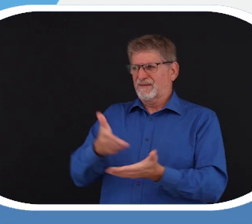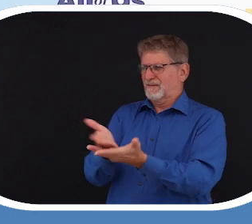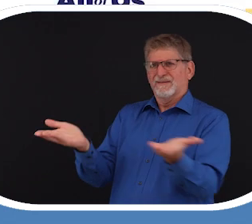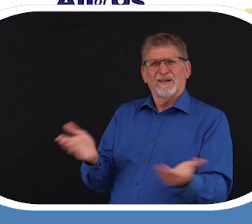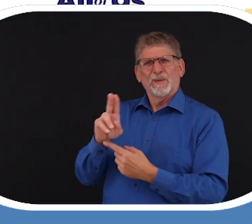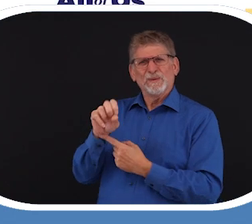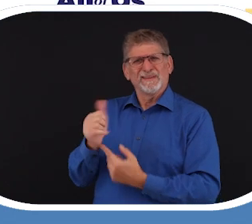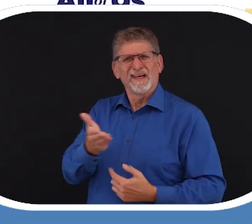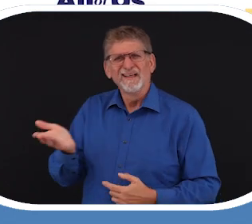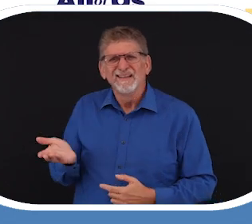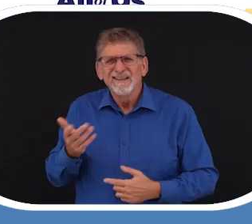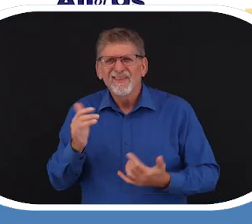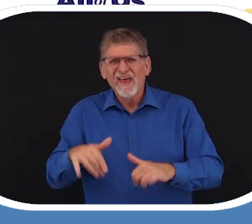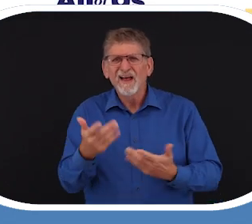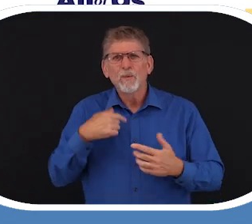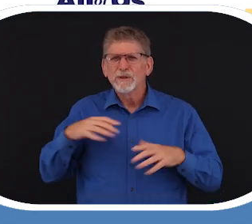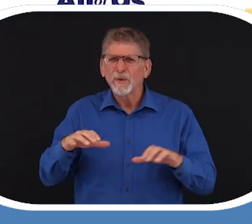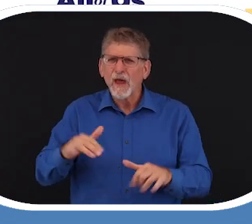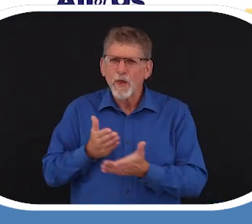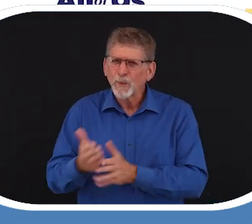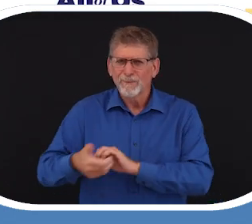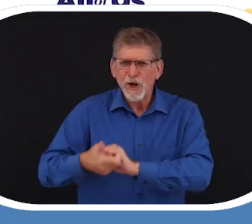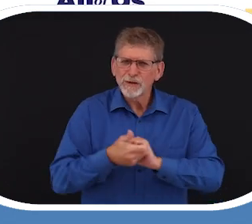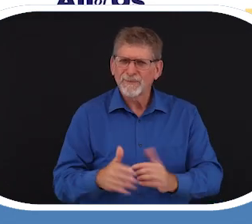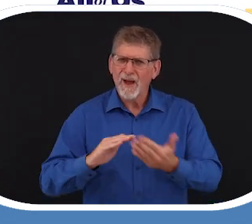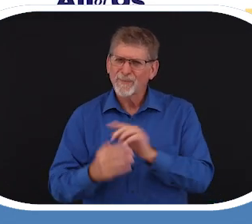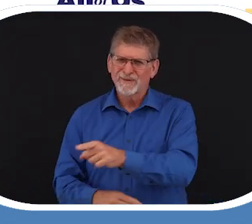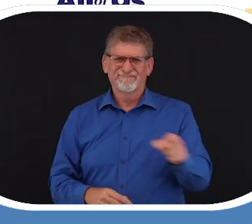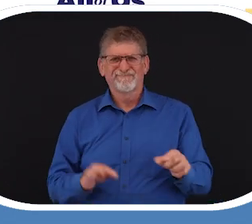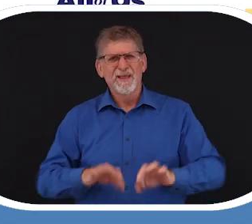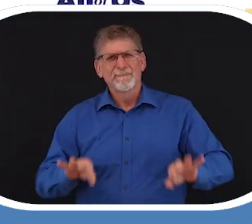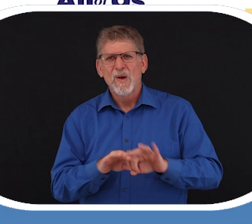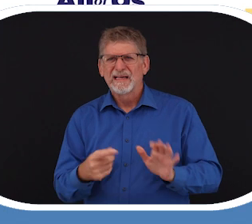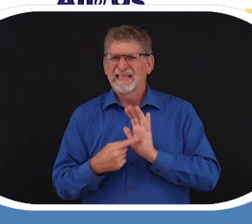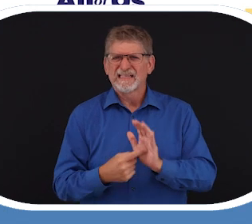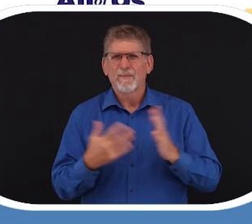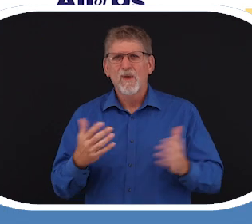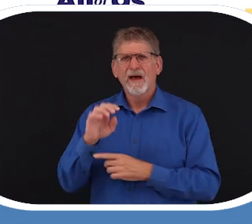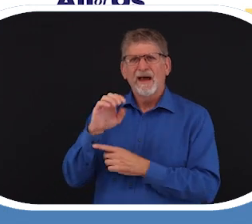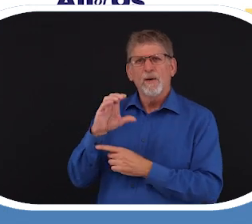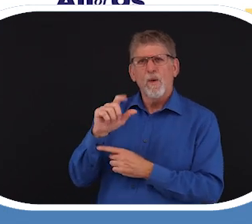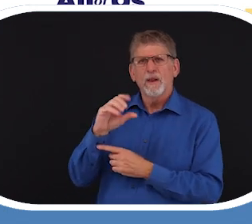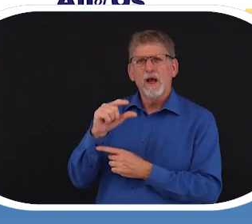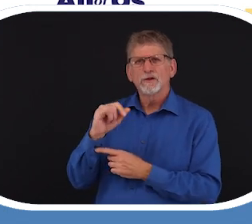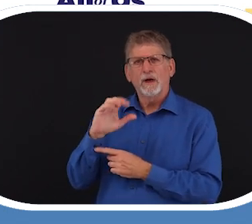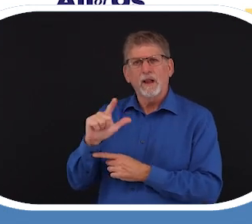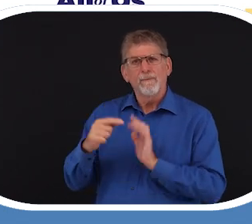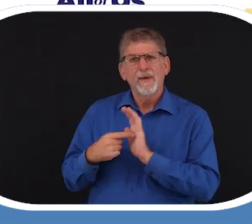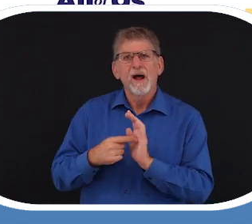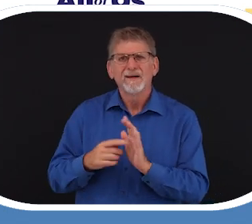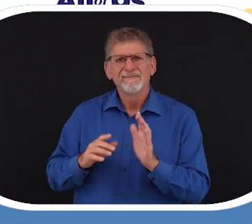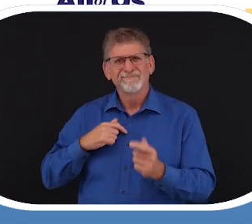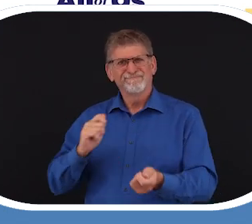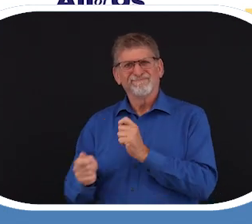U.S. And we've done that through partnership with community. This is an example of an ecological model that we've adapted. One of the things we said